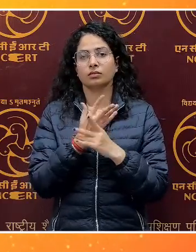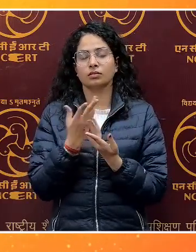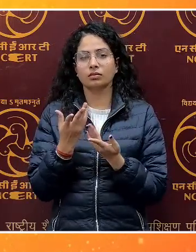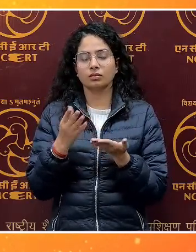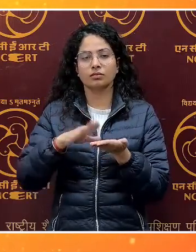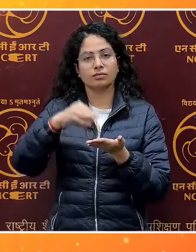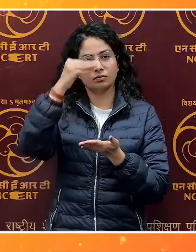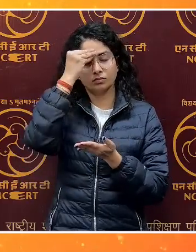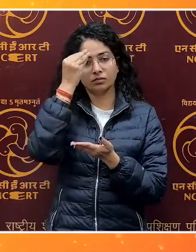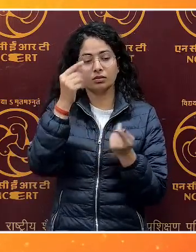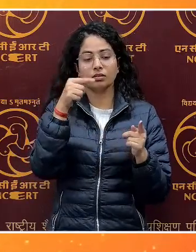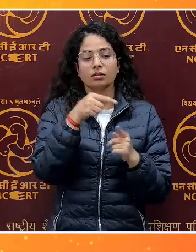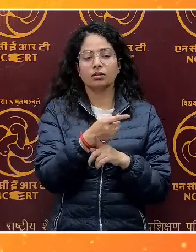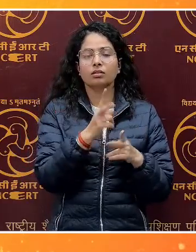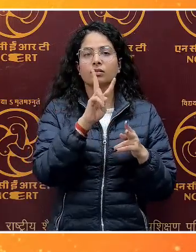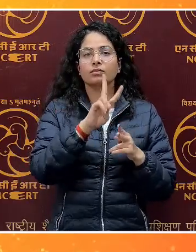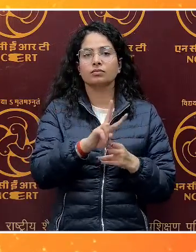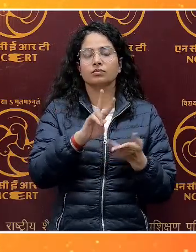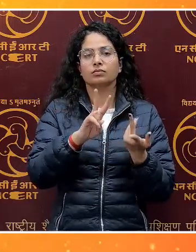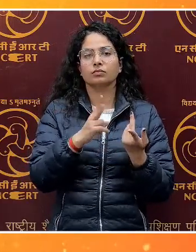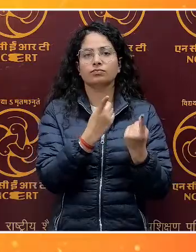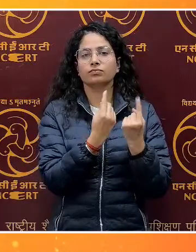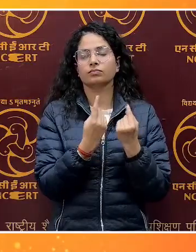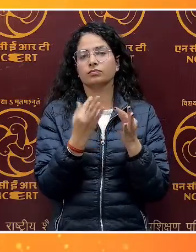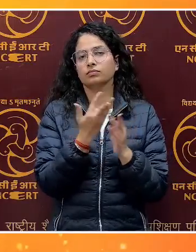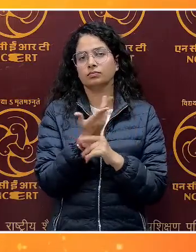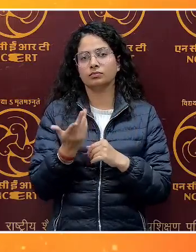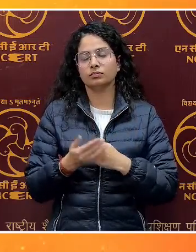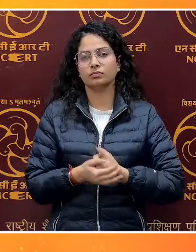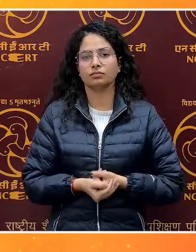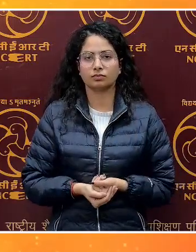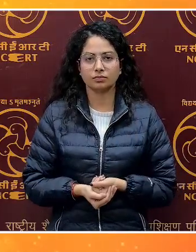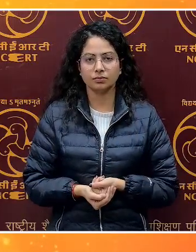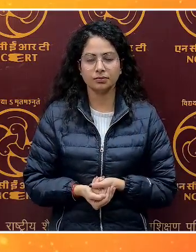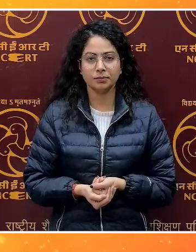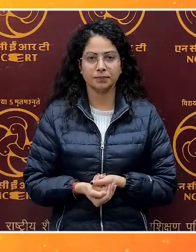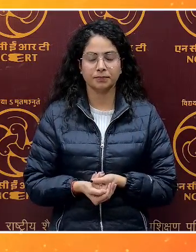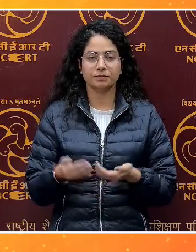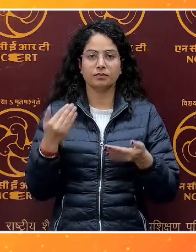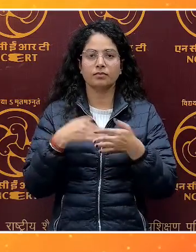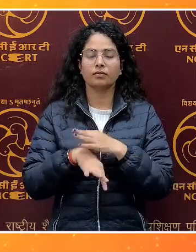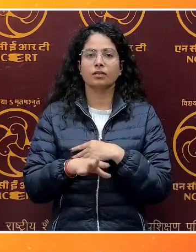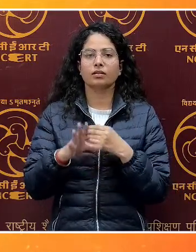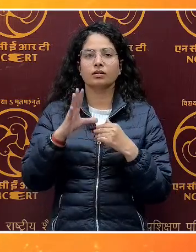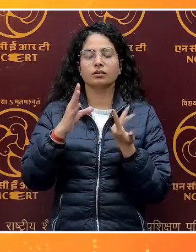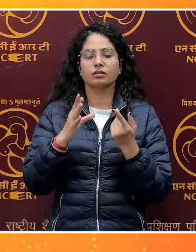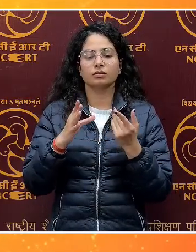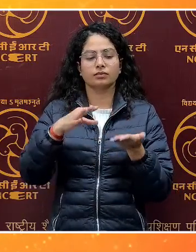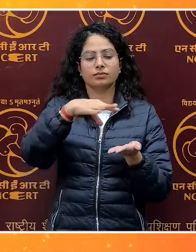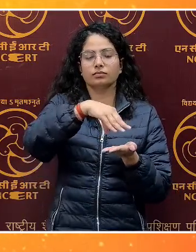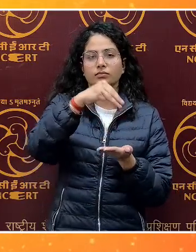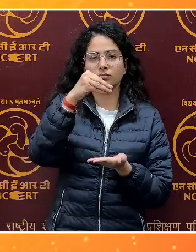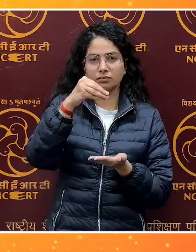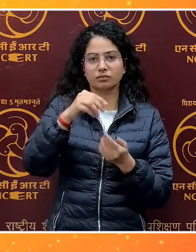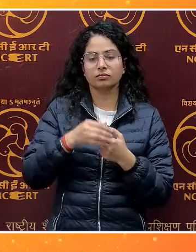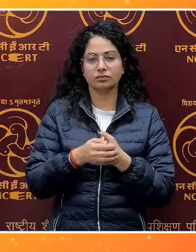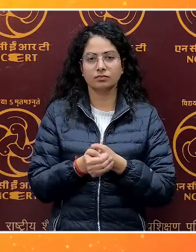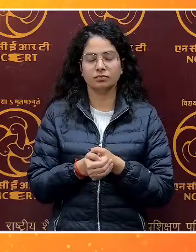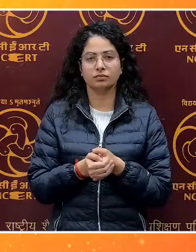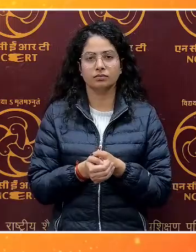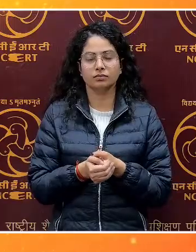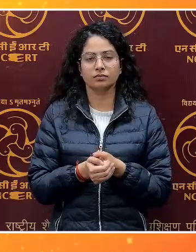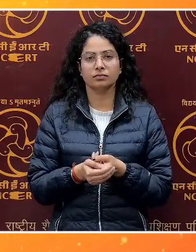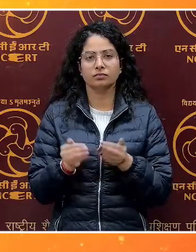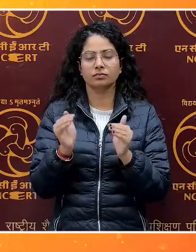volumes. Okay. Here we can see cylinder and a hemisphere. In this we have cuboid and a sphere. Okay. So